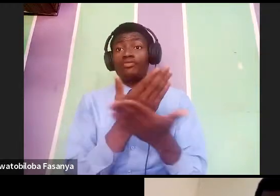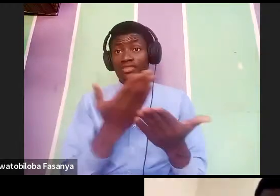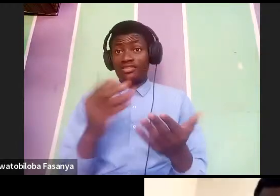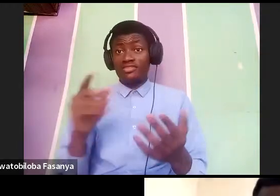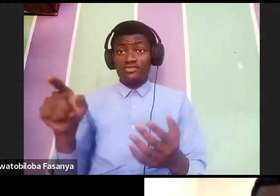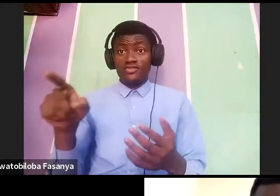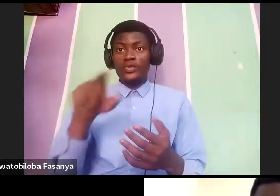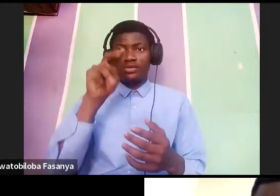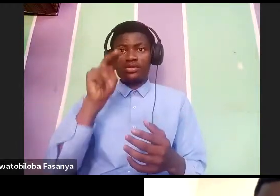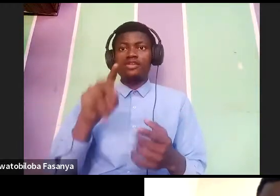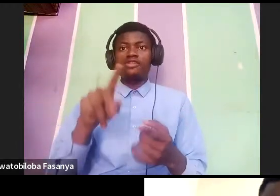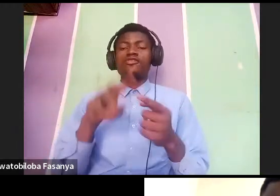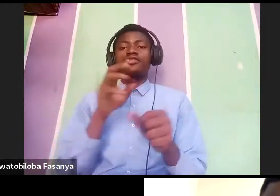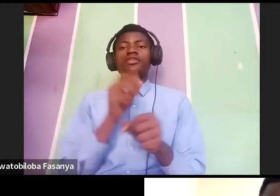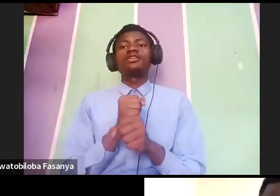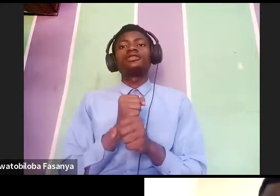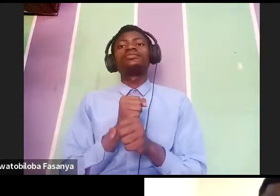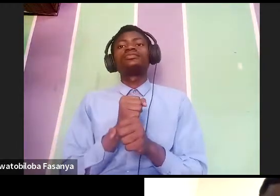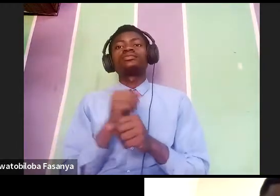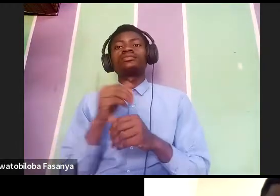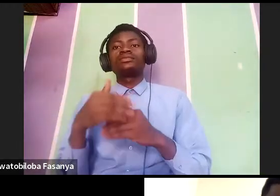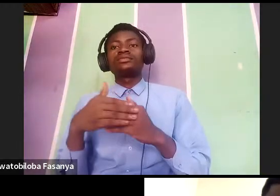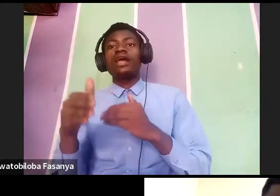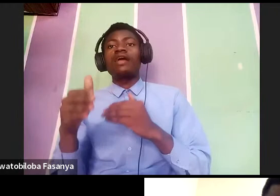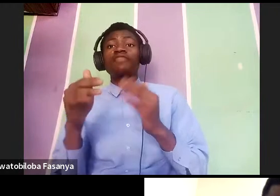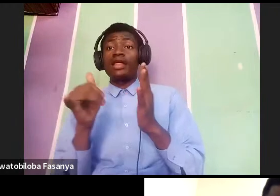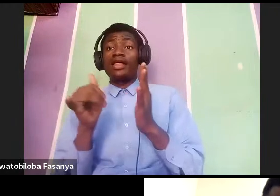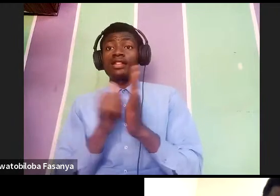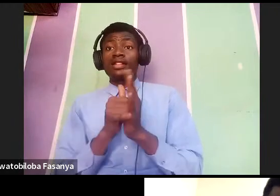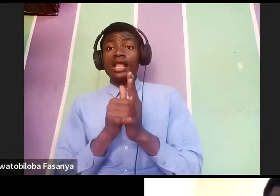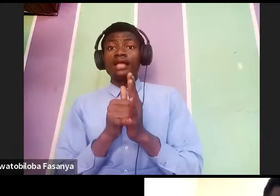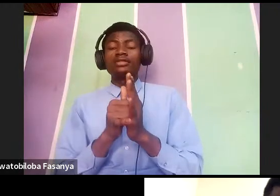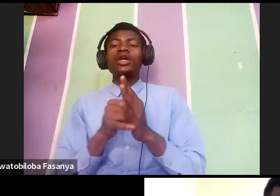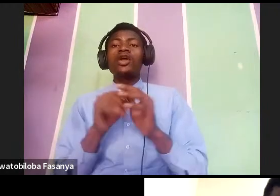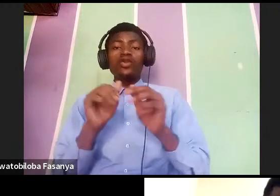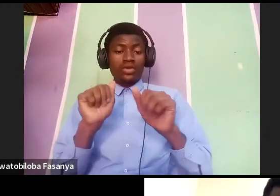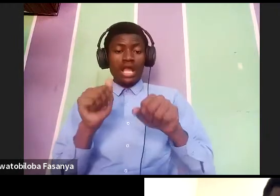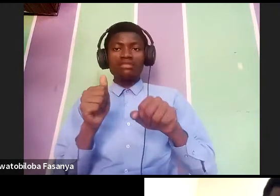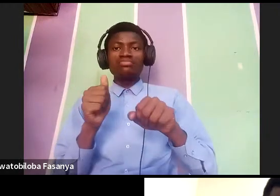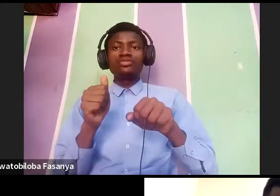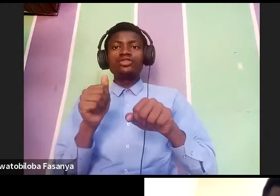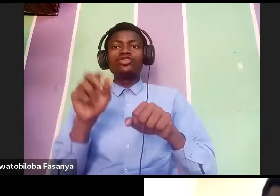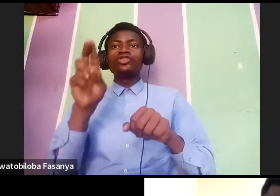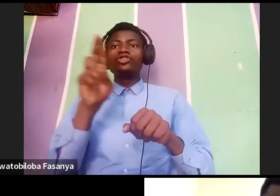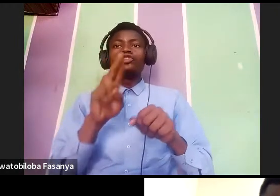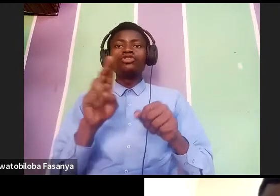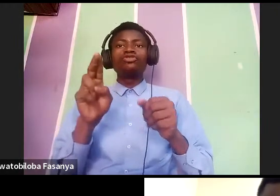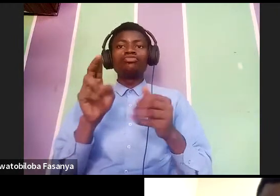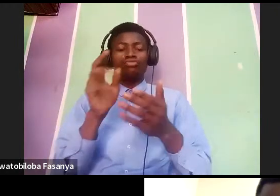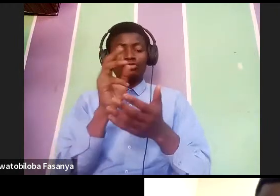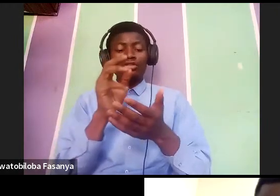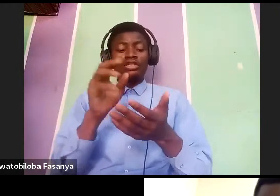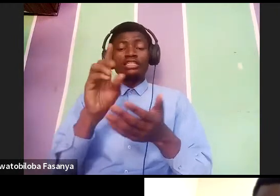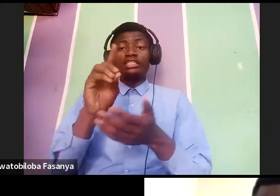after running it, you can clean the surface gently with disinfectant. Then you apply gauze,